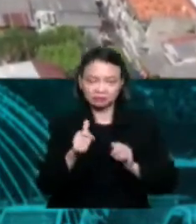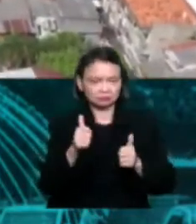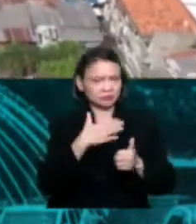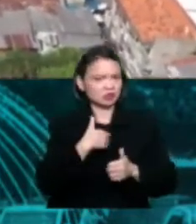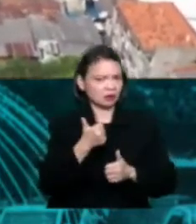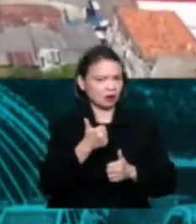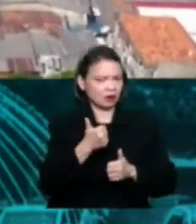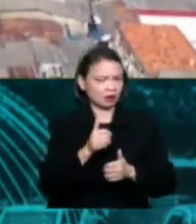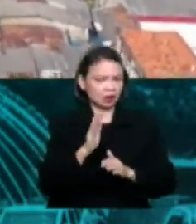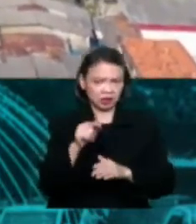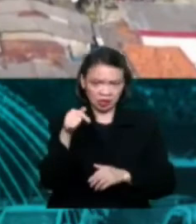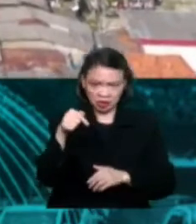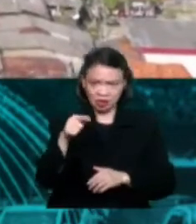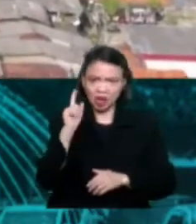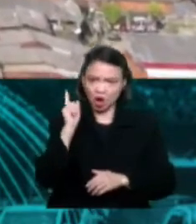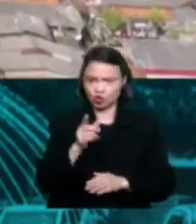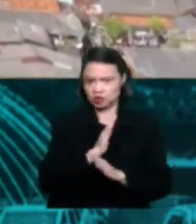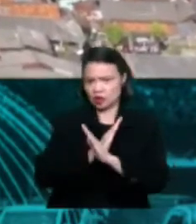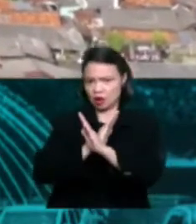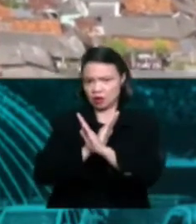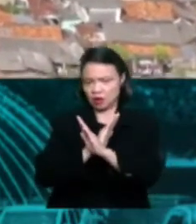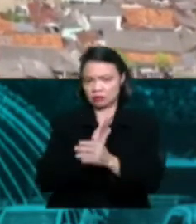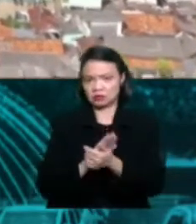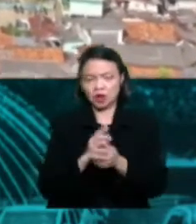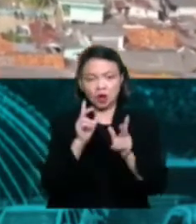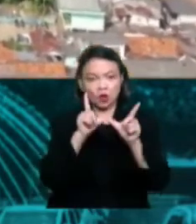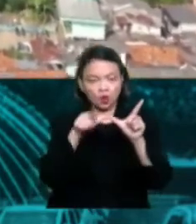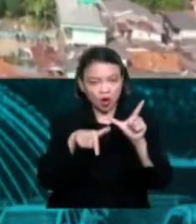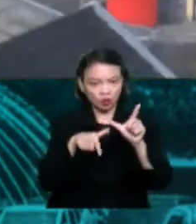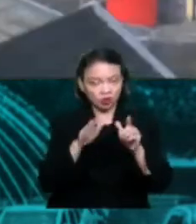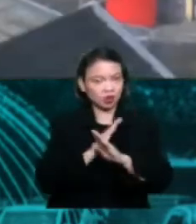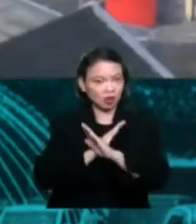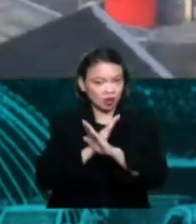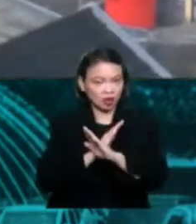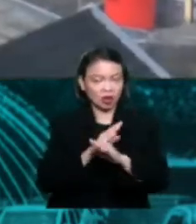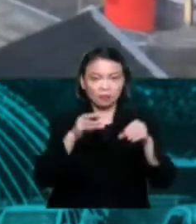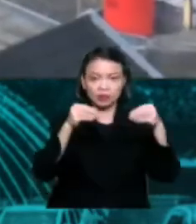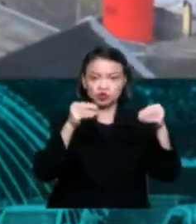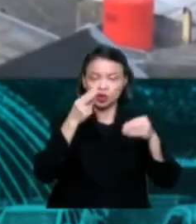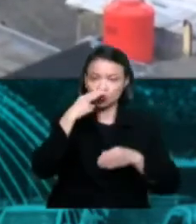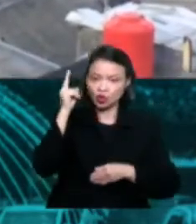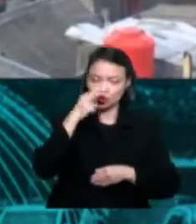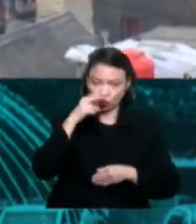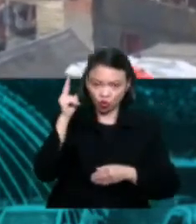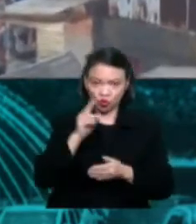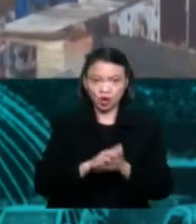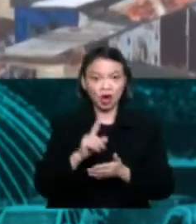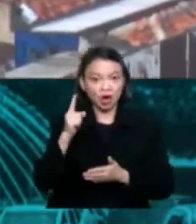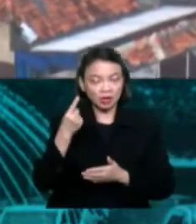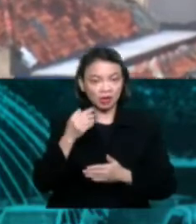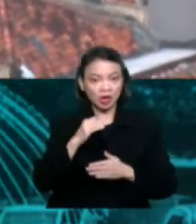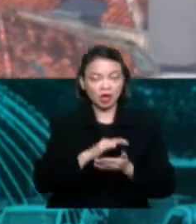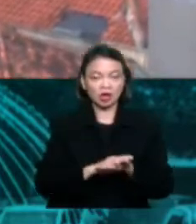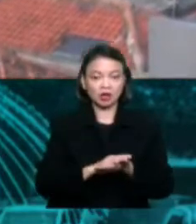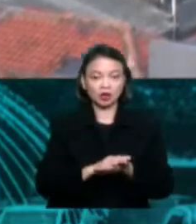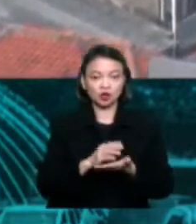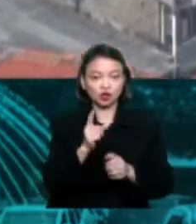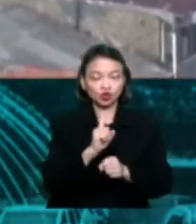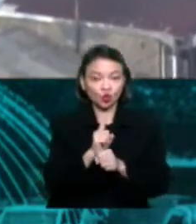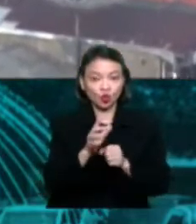This become very difficult children to get access about the